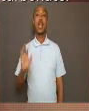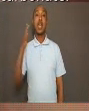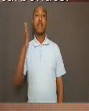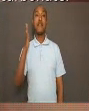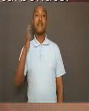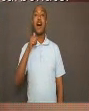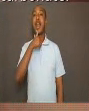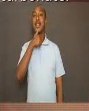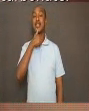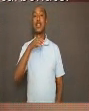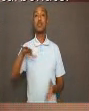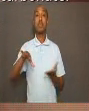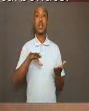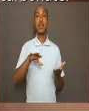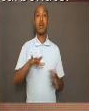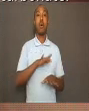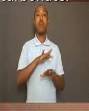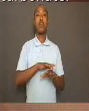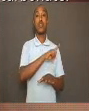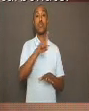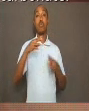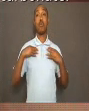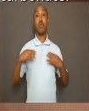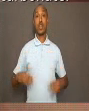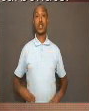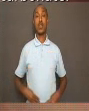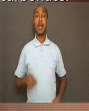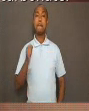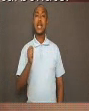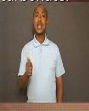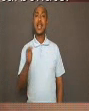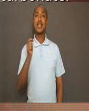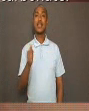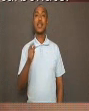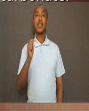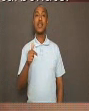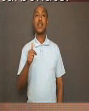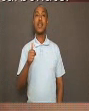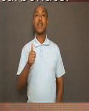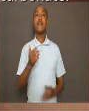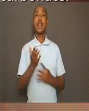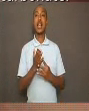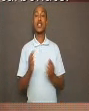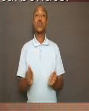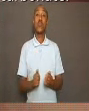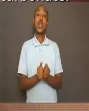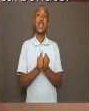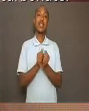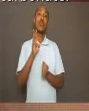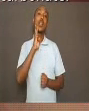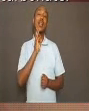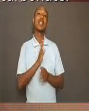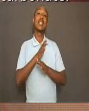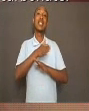an acid spills on your body, it should immediately be flushed with water and